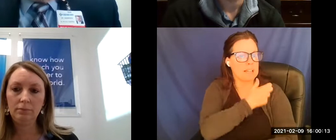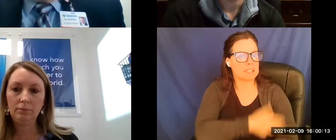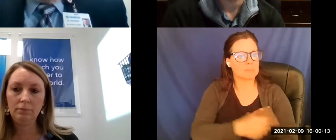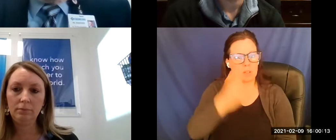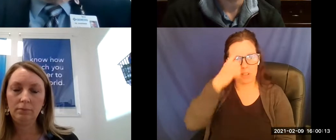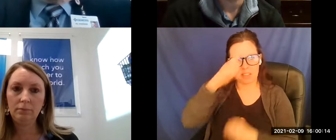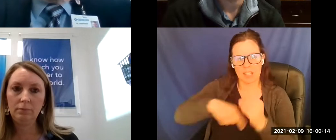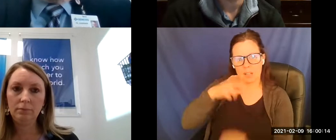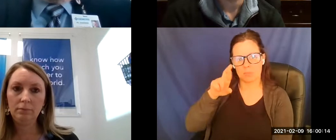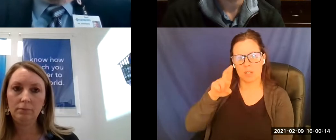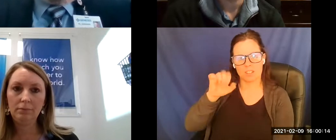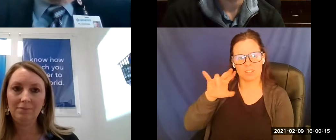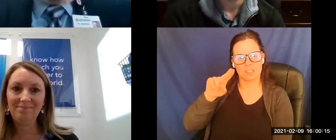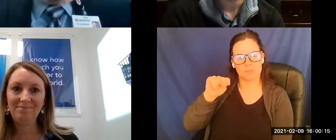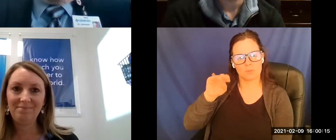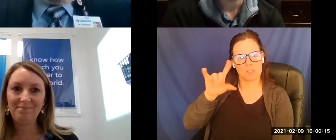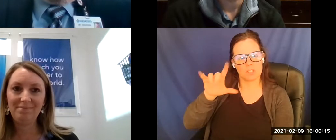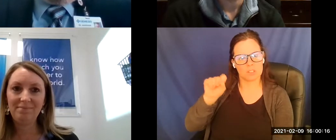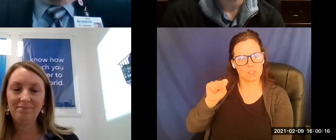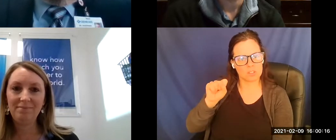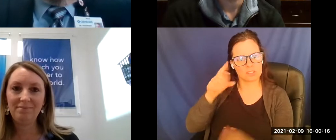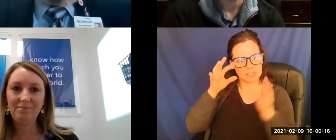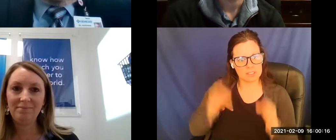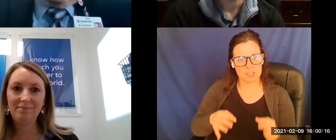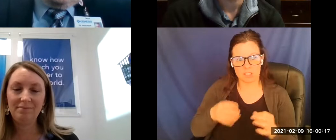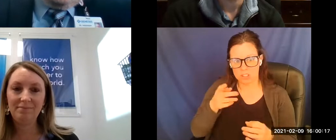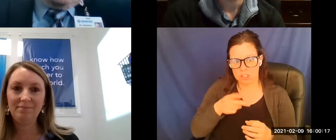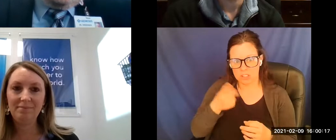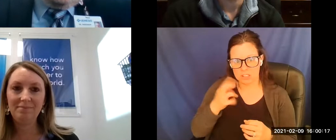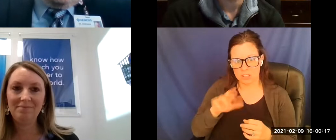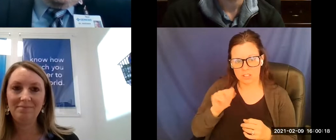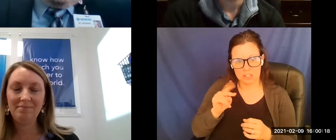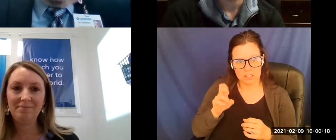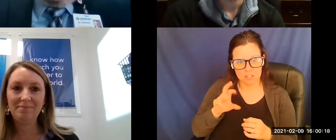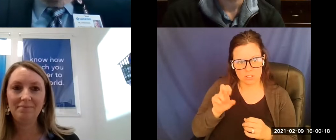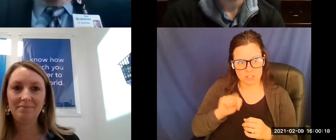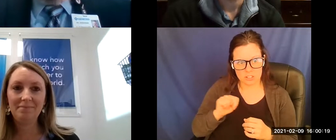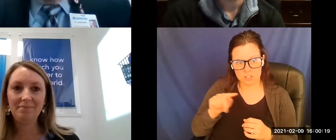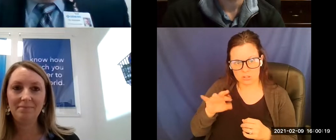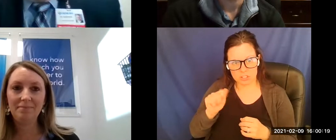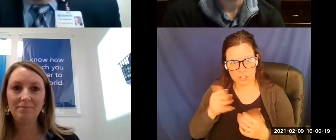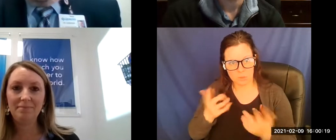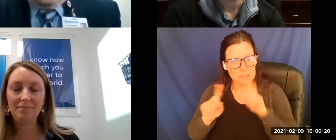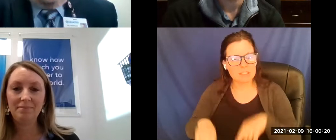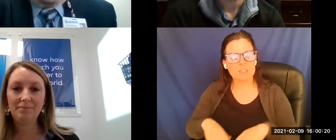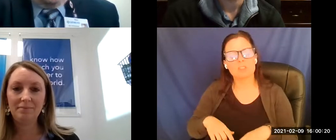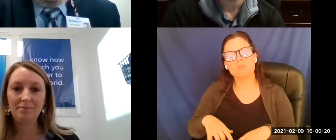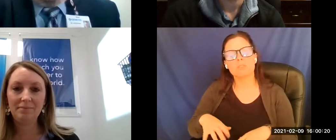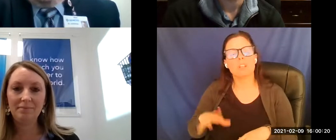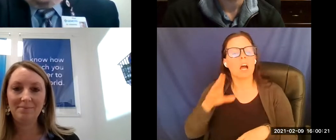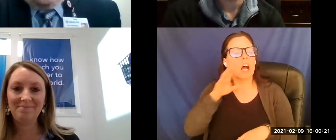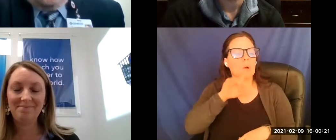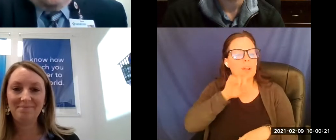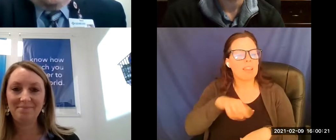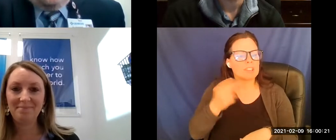Reynolds' decision? Dr. Anderson or Tricia, would you like to address that? Yeah, I'll take first stab at it.